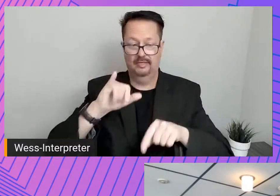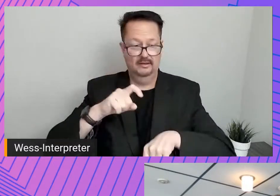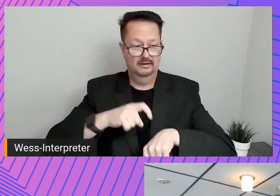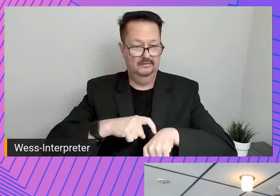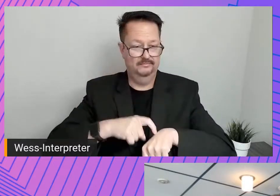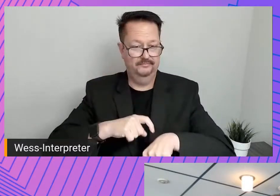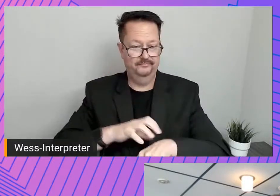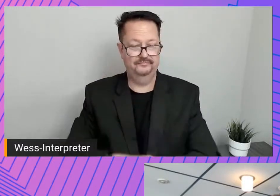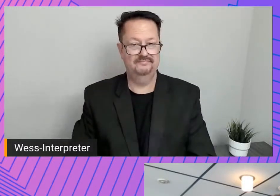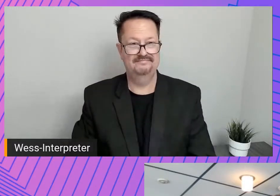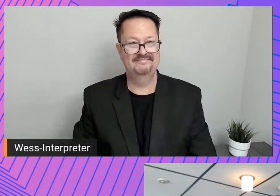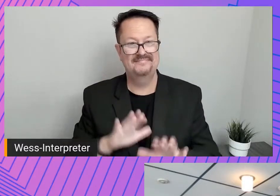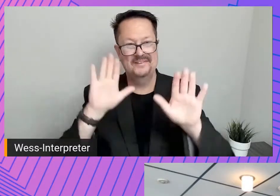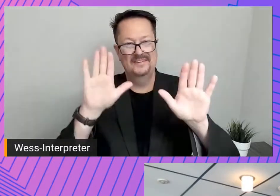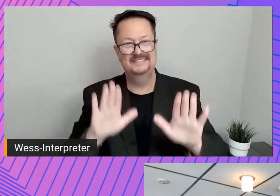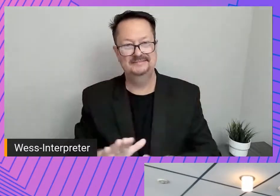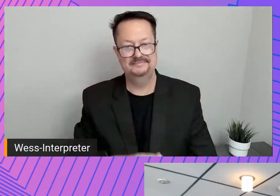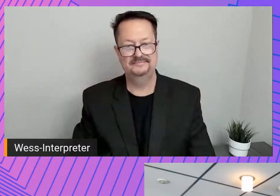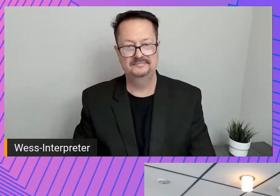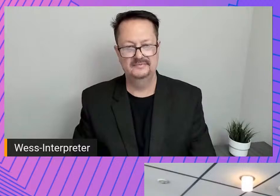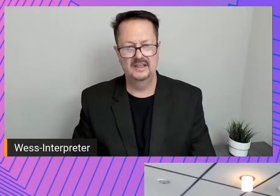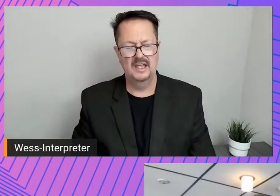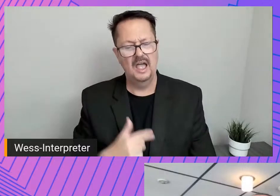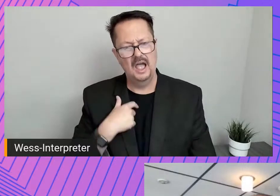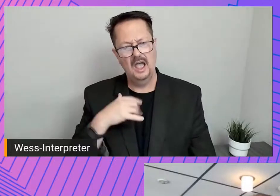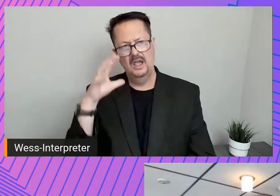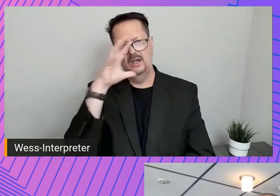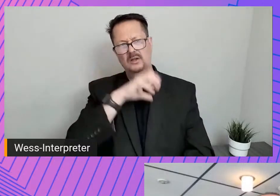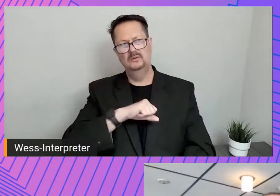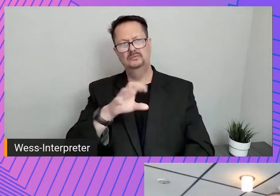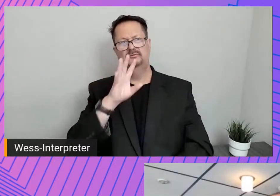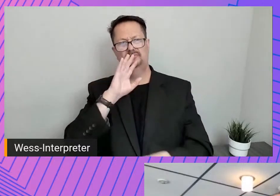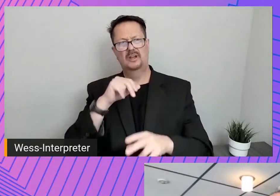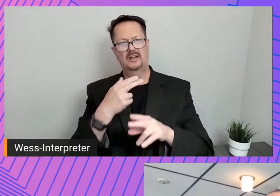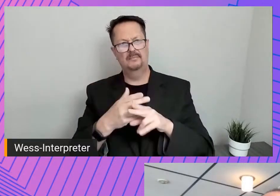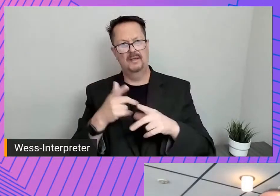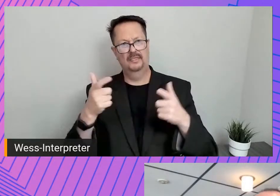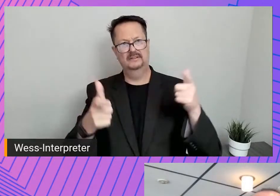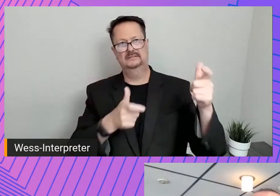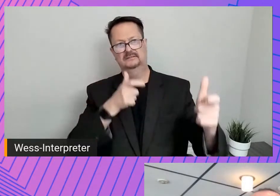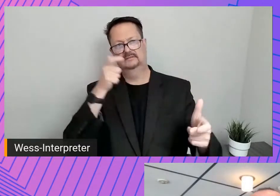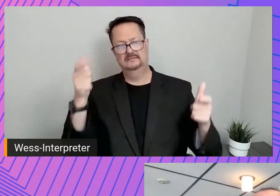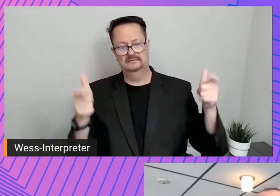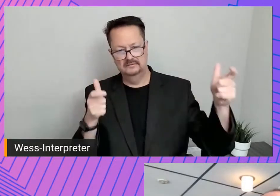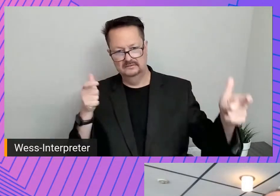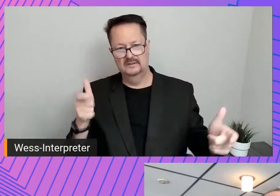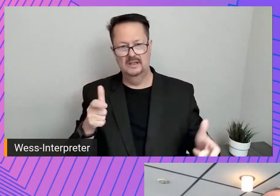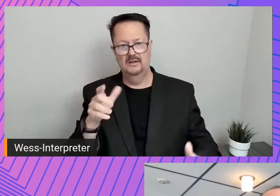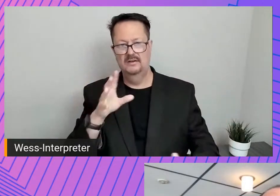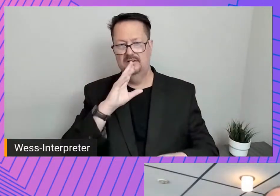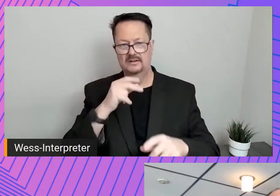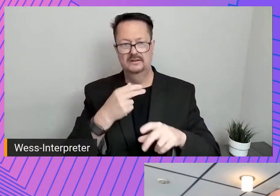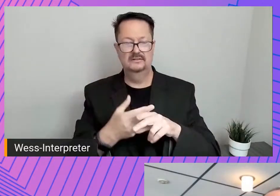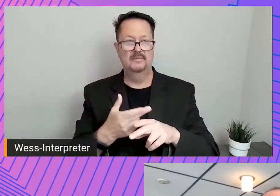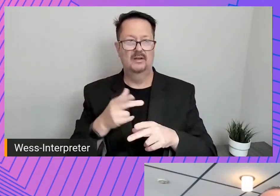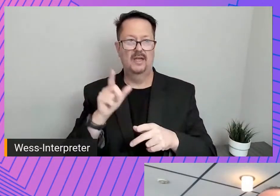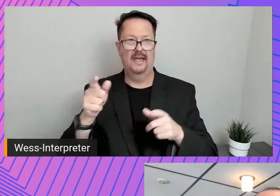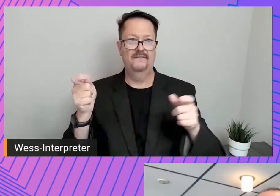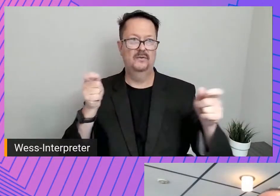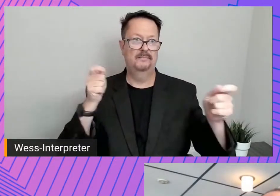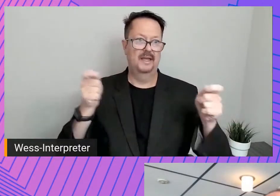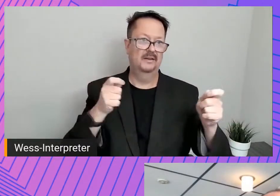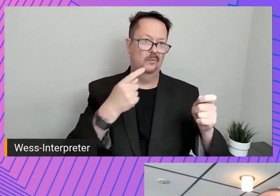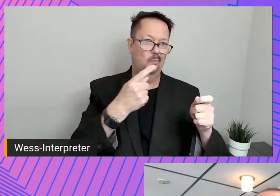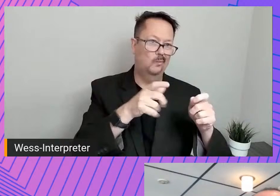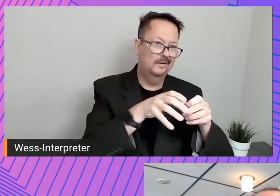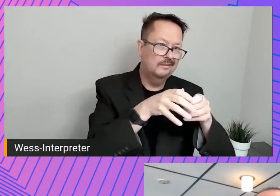Awesome. So I assume when you're talking about this kind of scale and We're talking about the fact that you have to manage not one